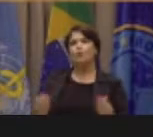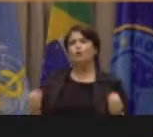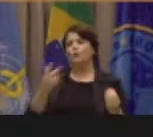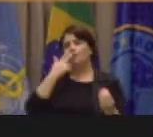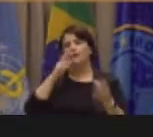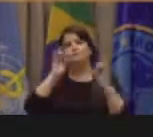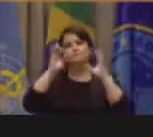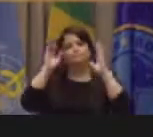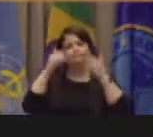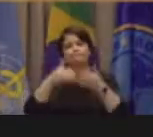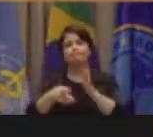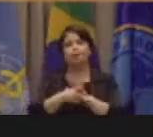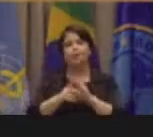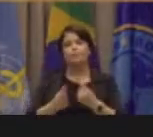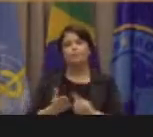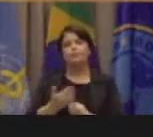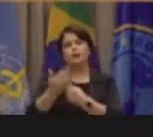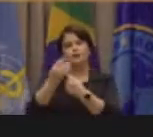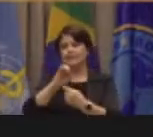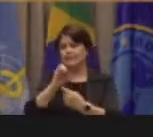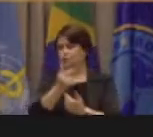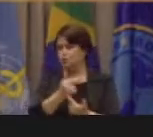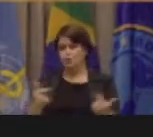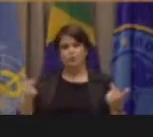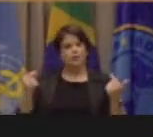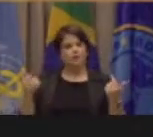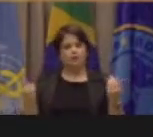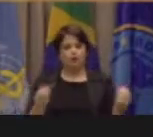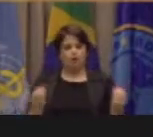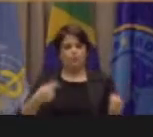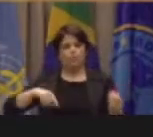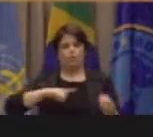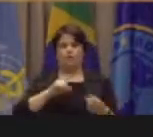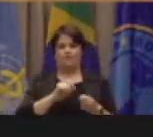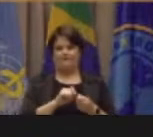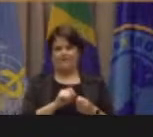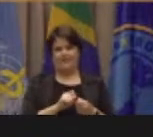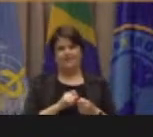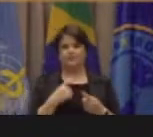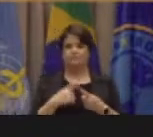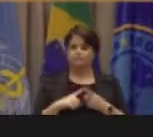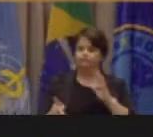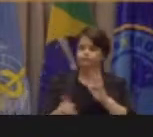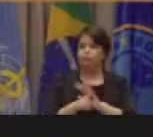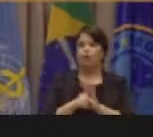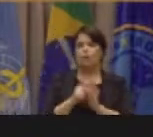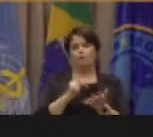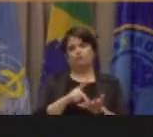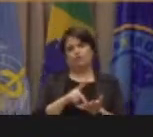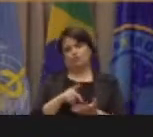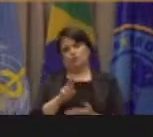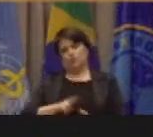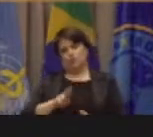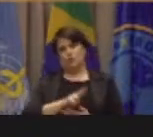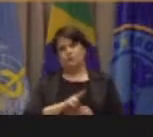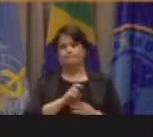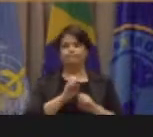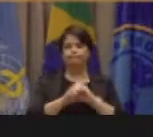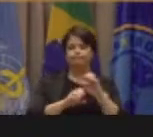a world that demands a lot of technology from us. And we're not talking